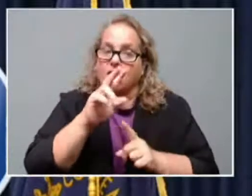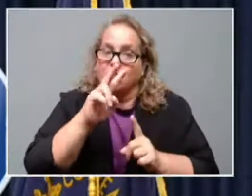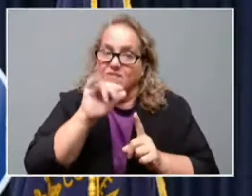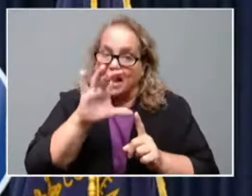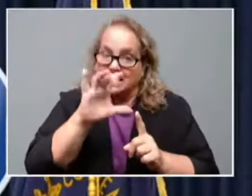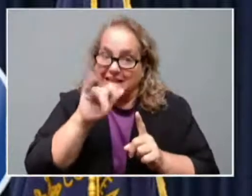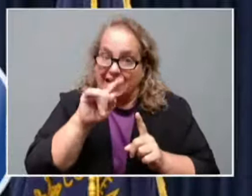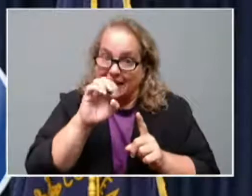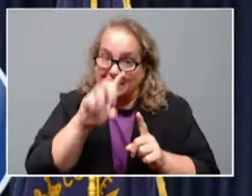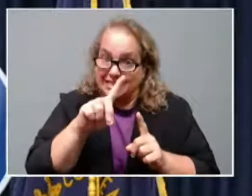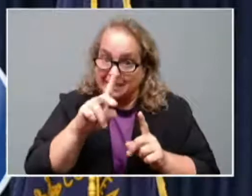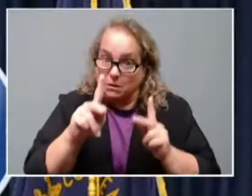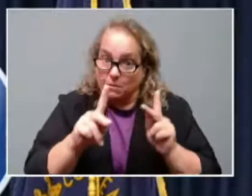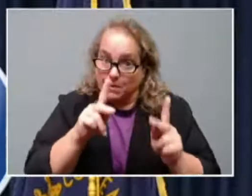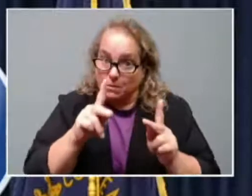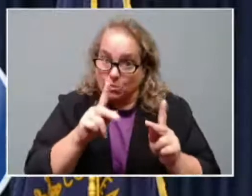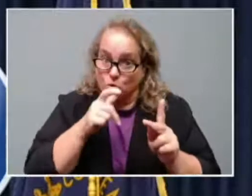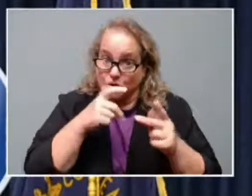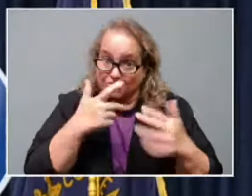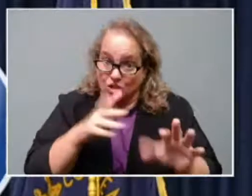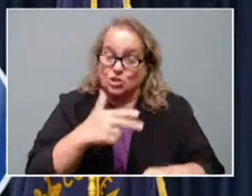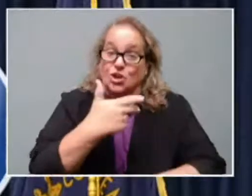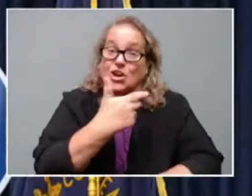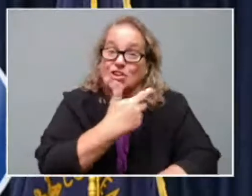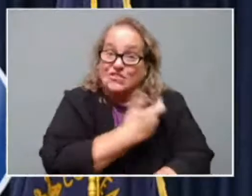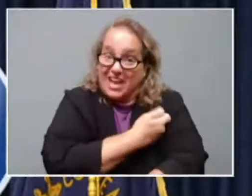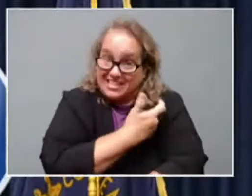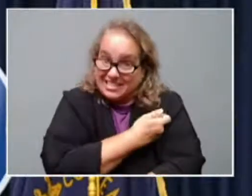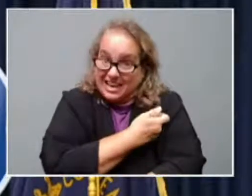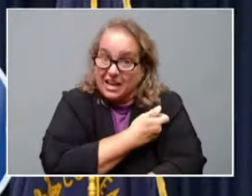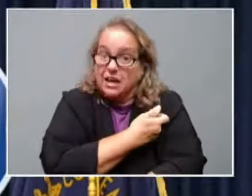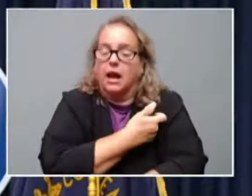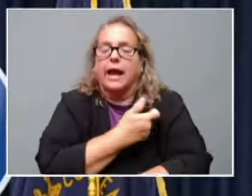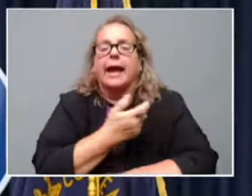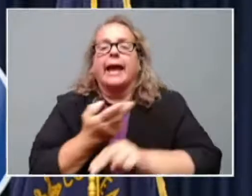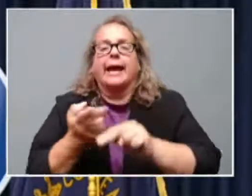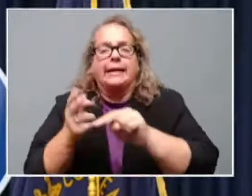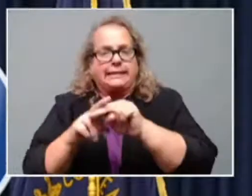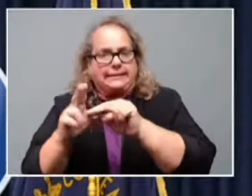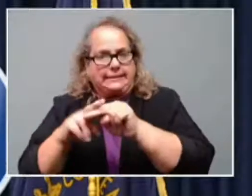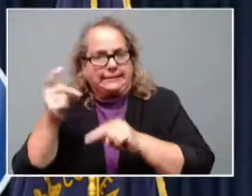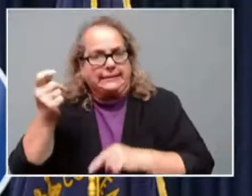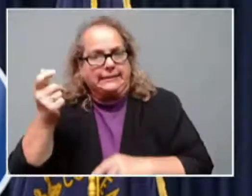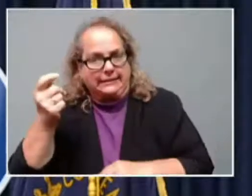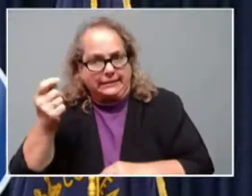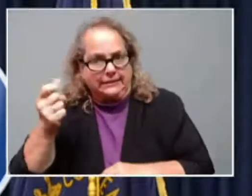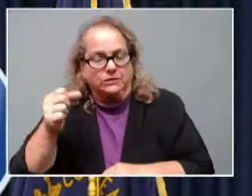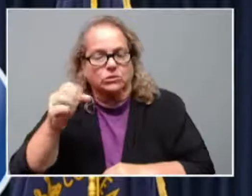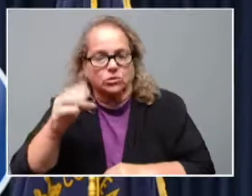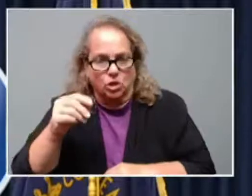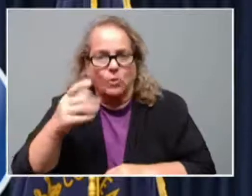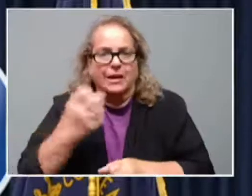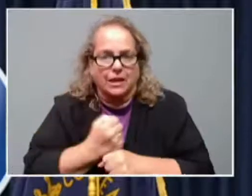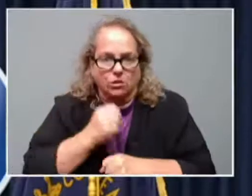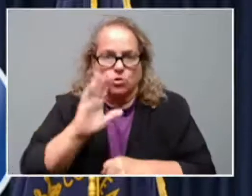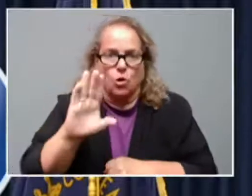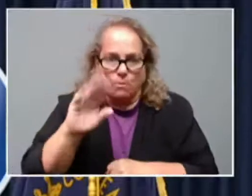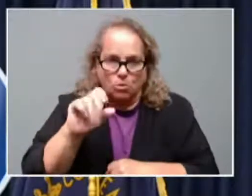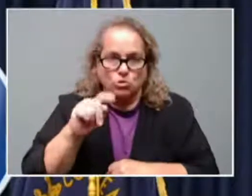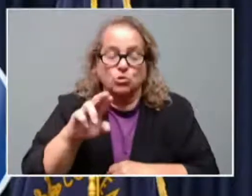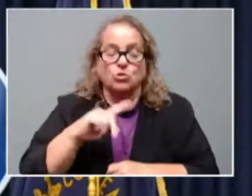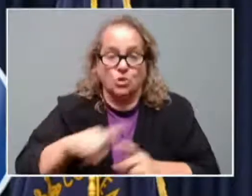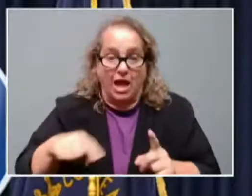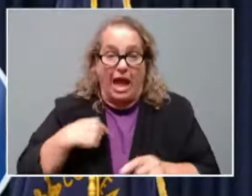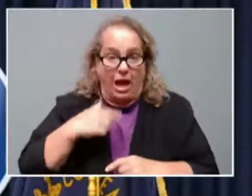your booster is incredibly important. In fact, I believe I'm going to get mine live on Thursday when we do the Team Kentucky